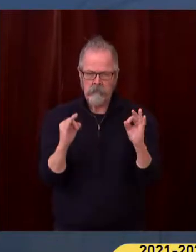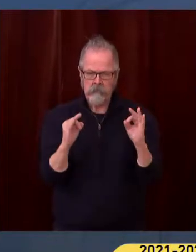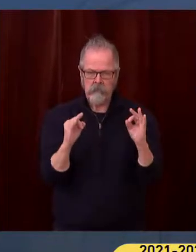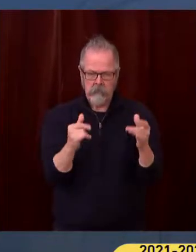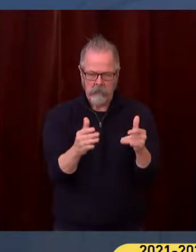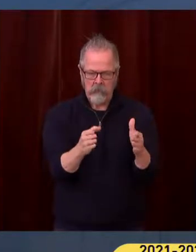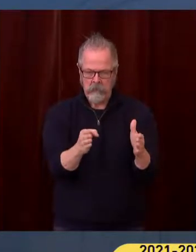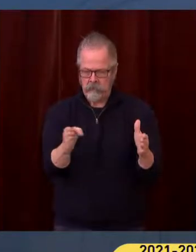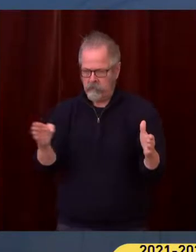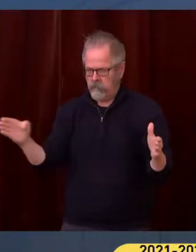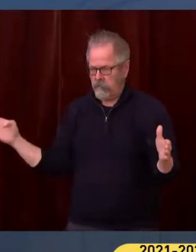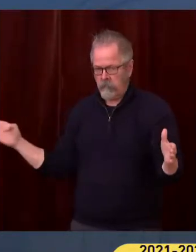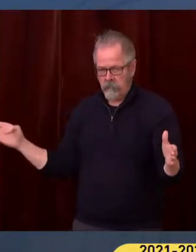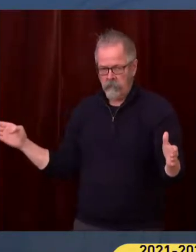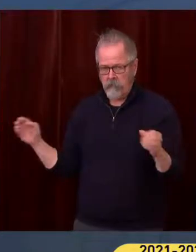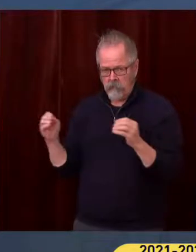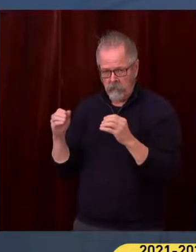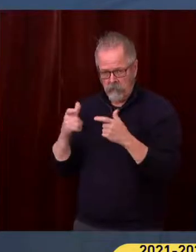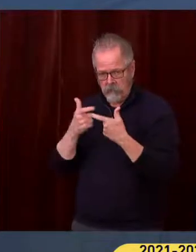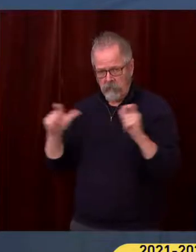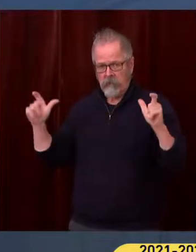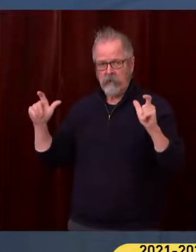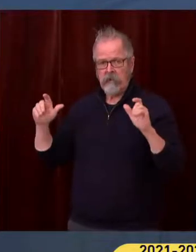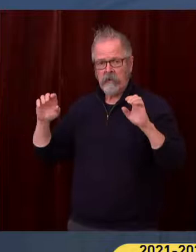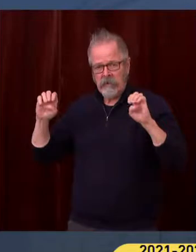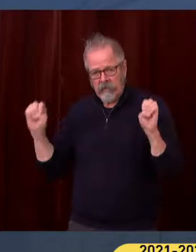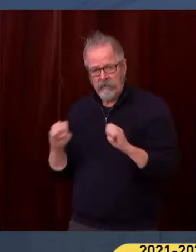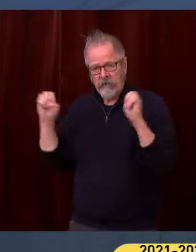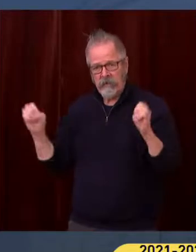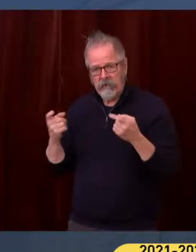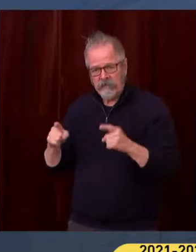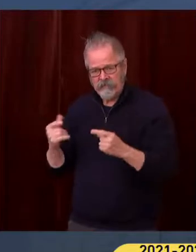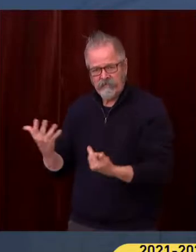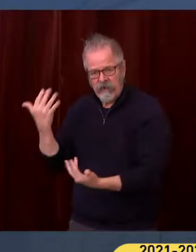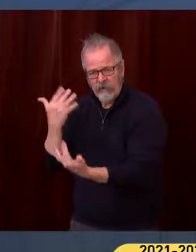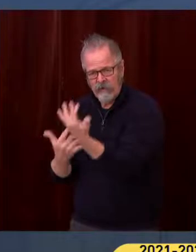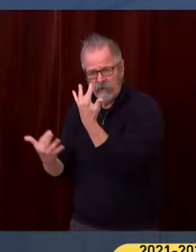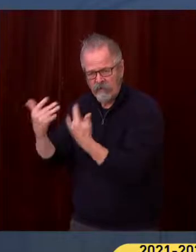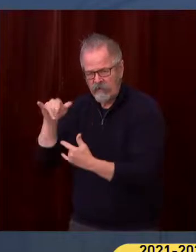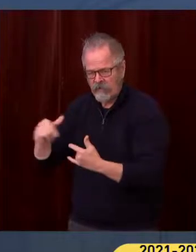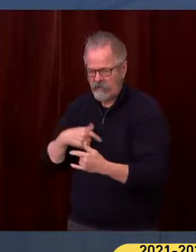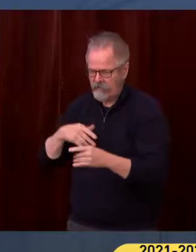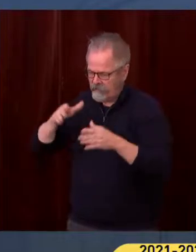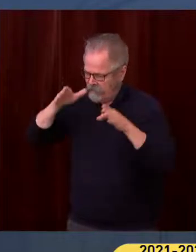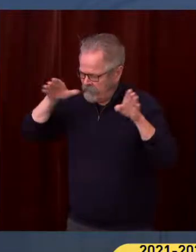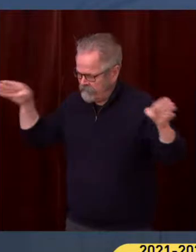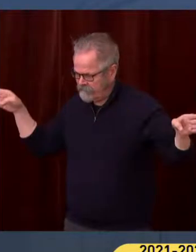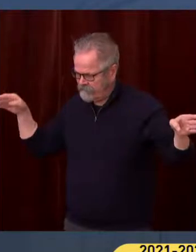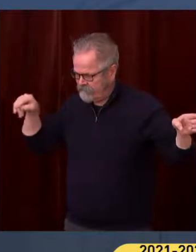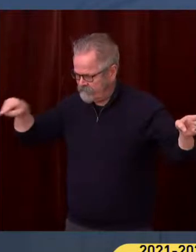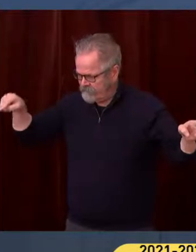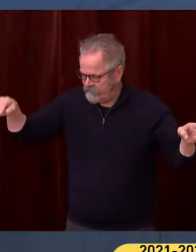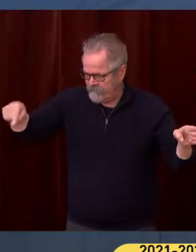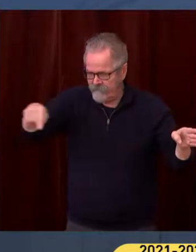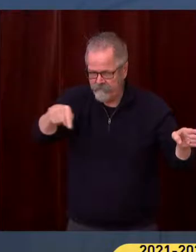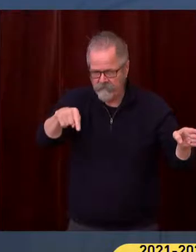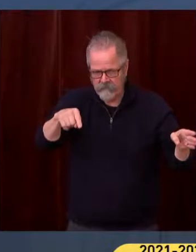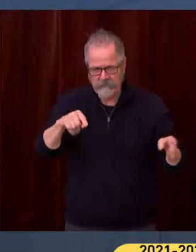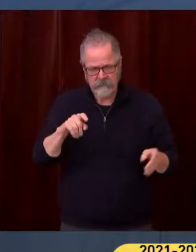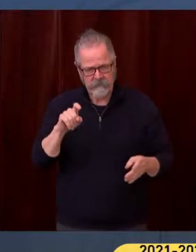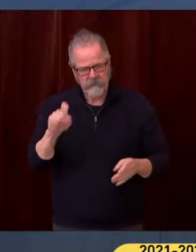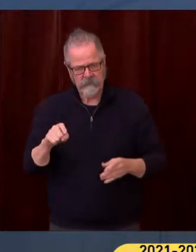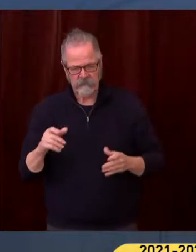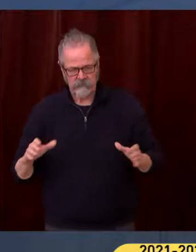our state. So today I'm announcing a series of measures associated with our budget to attack carbon